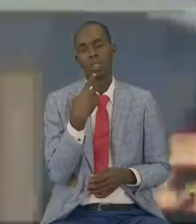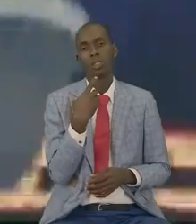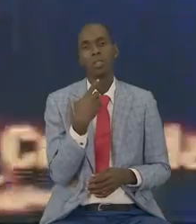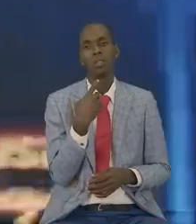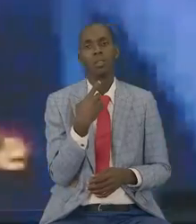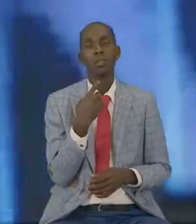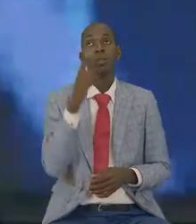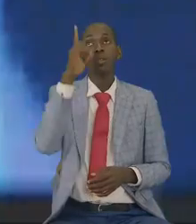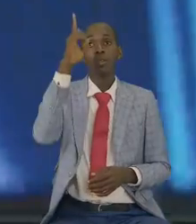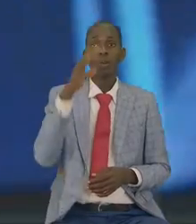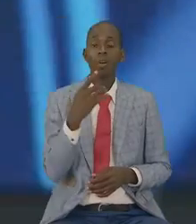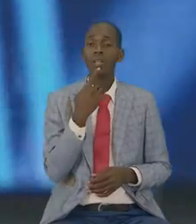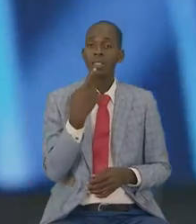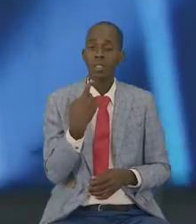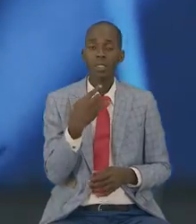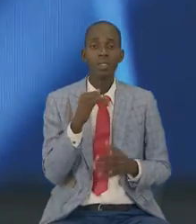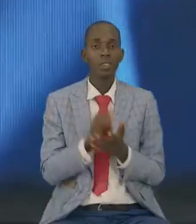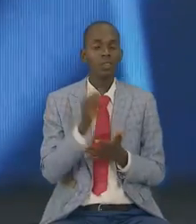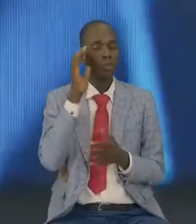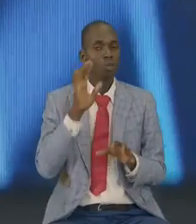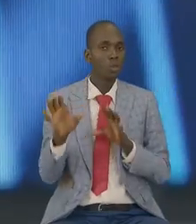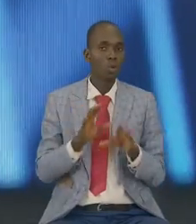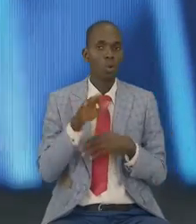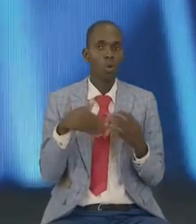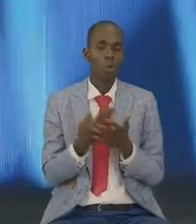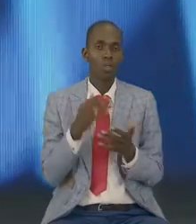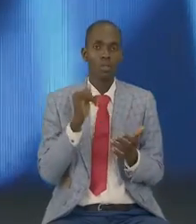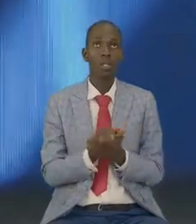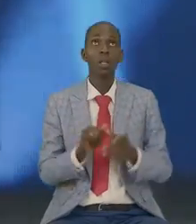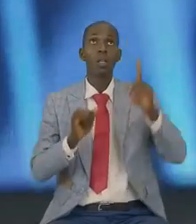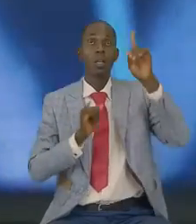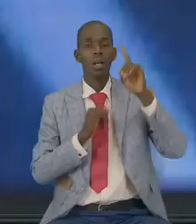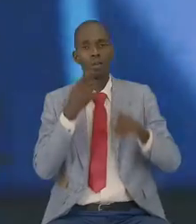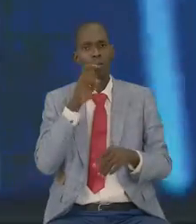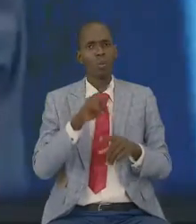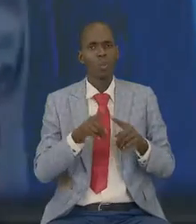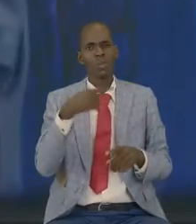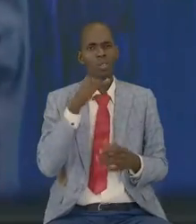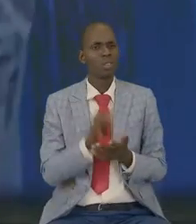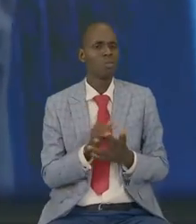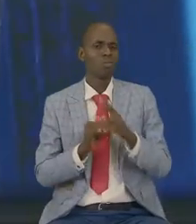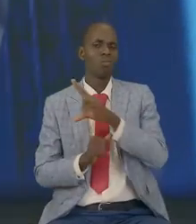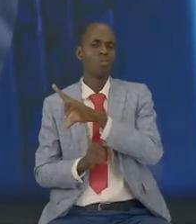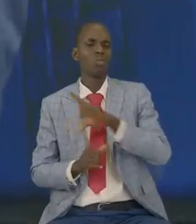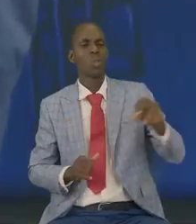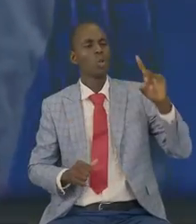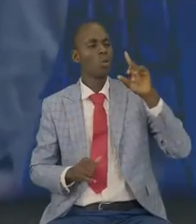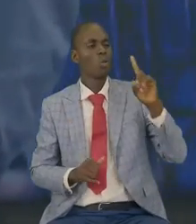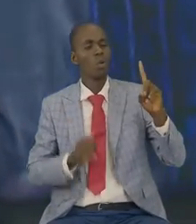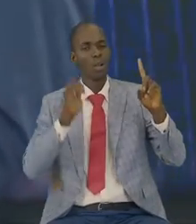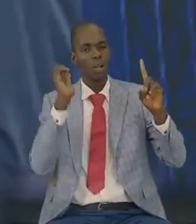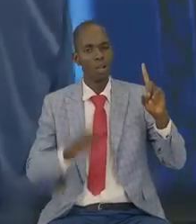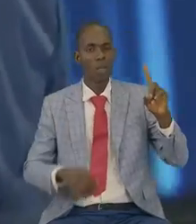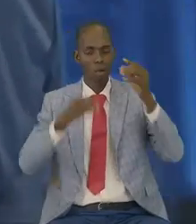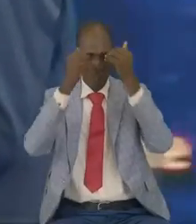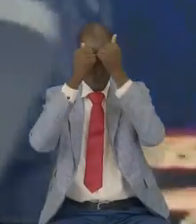do all that I command you. You turn around and you say nobody can obey all the